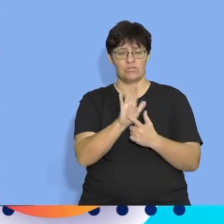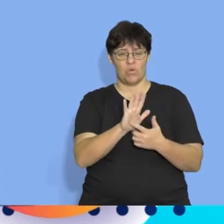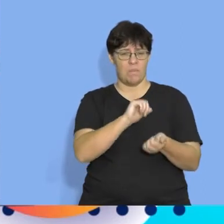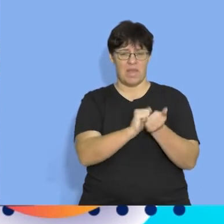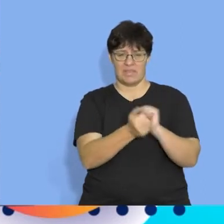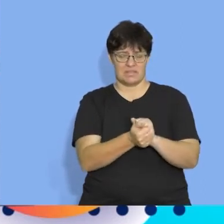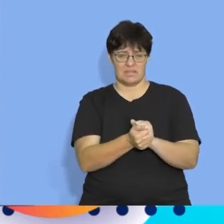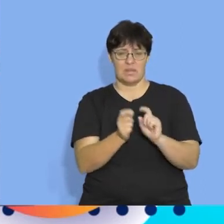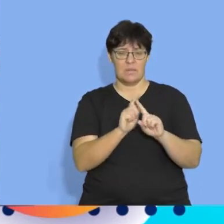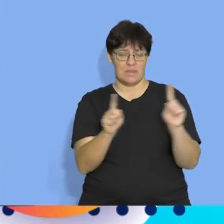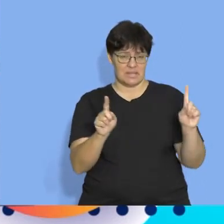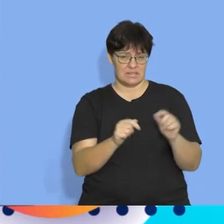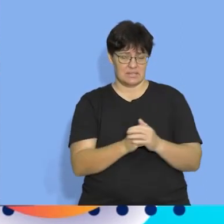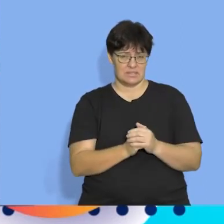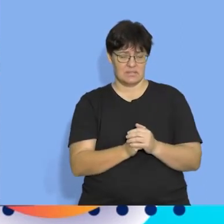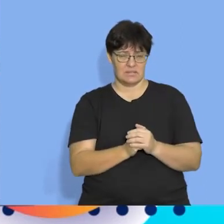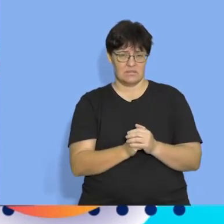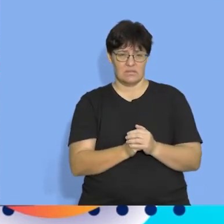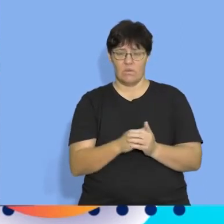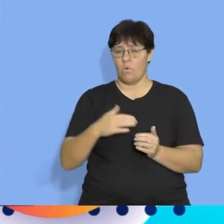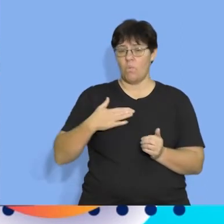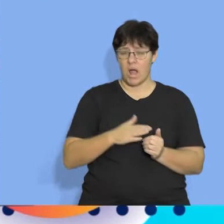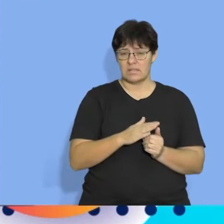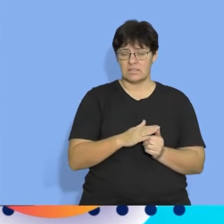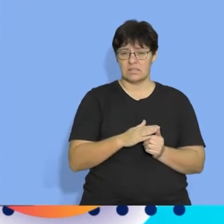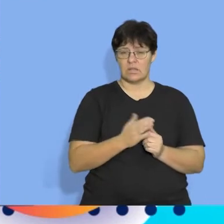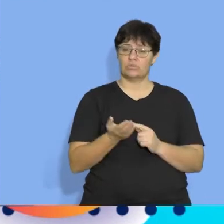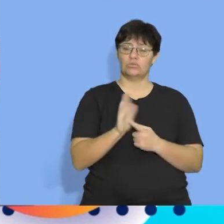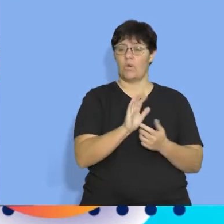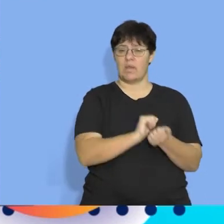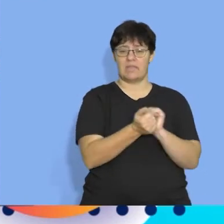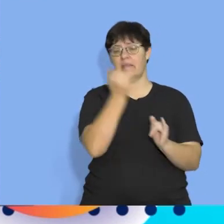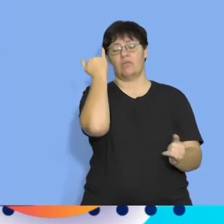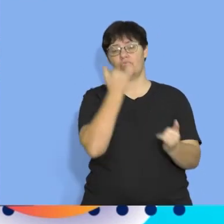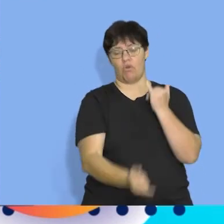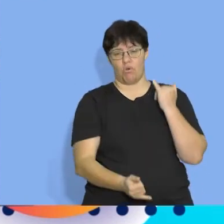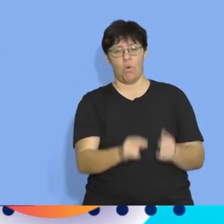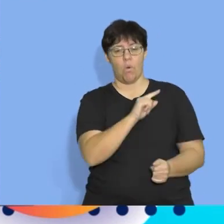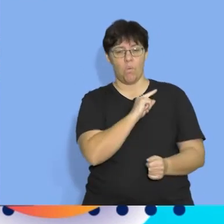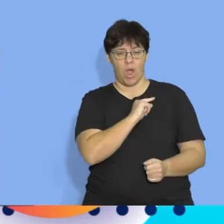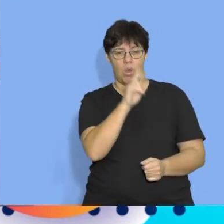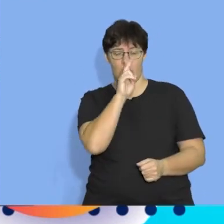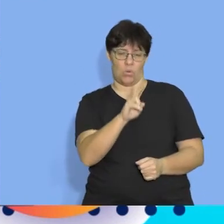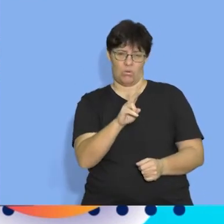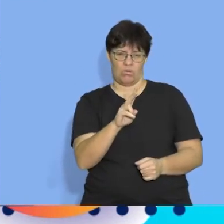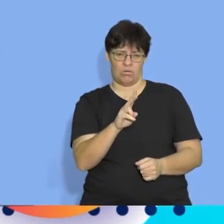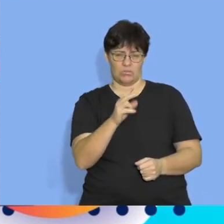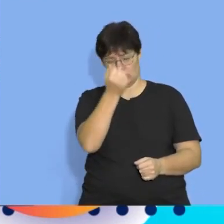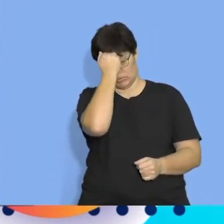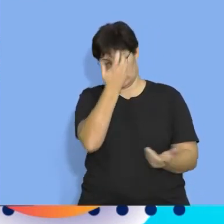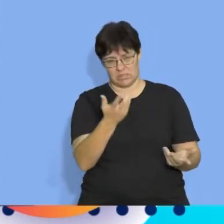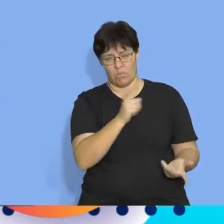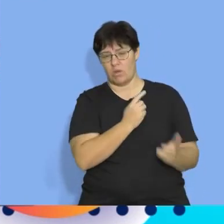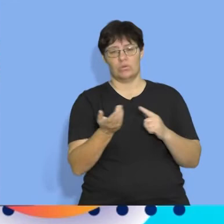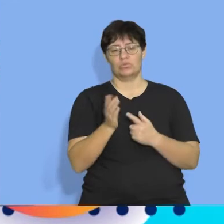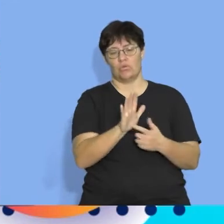all the maths, but also you don't want to not show the maths and then get it wrong because you think you look silly or